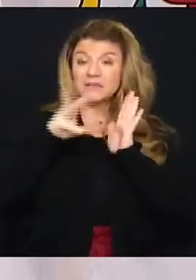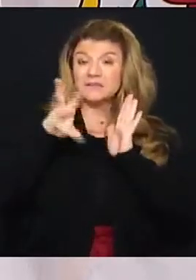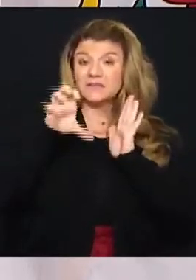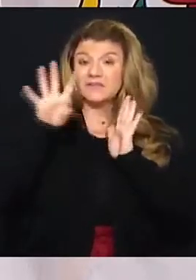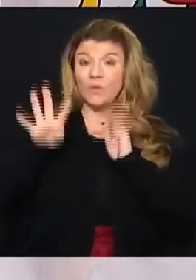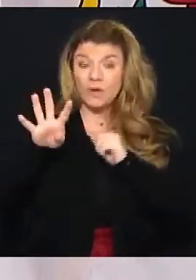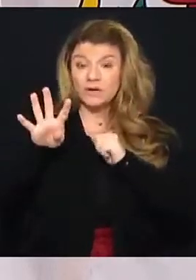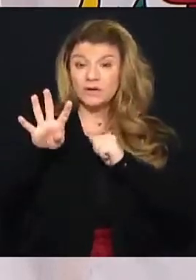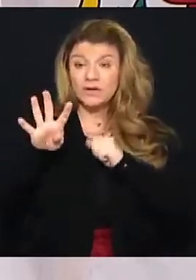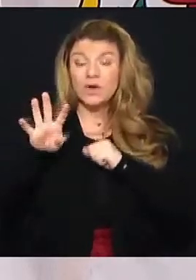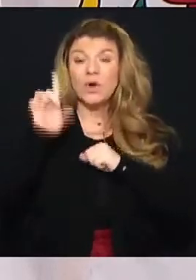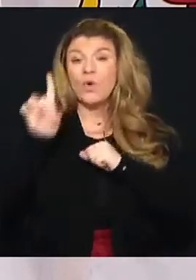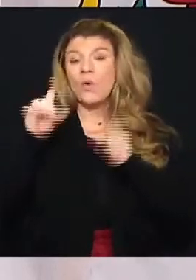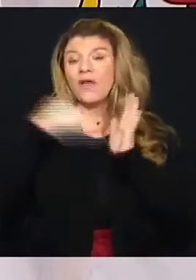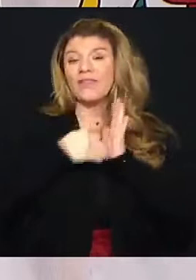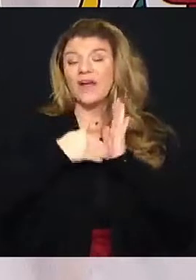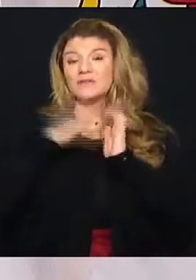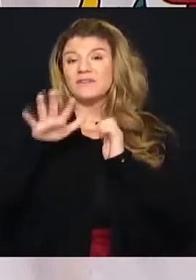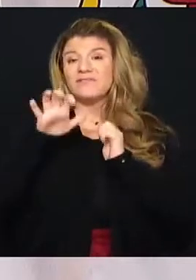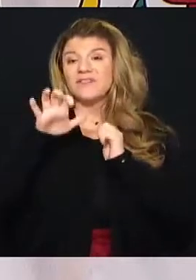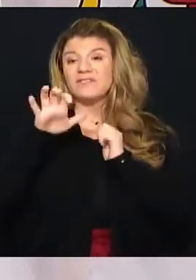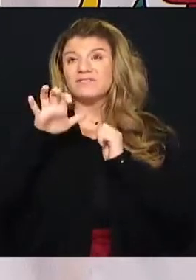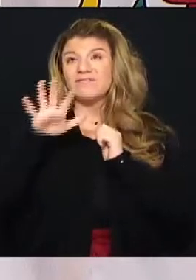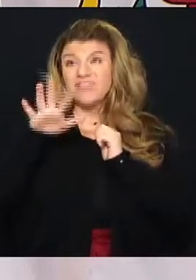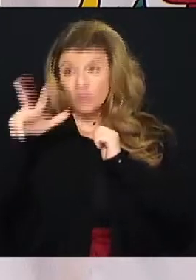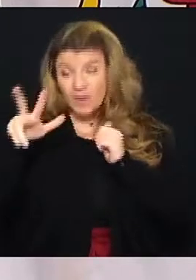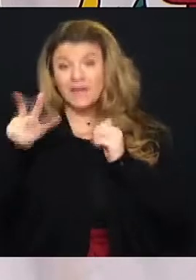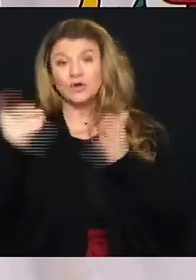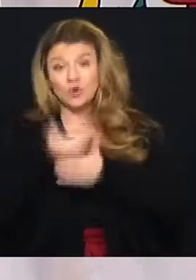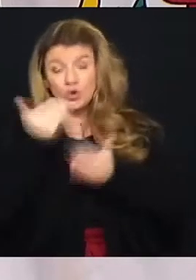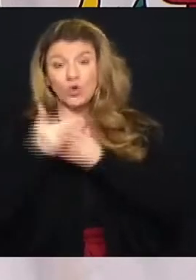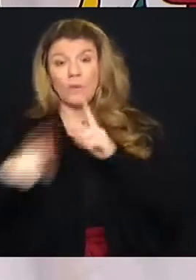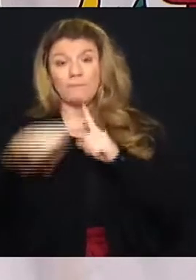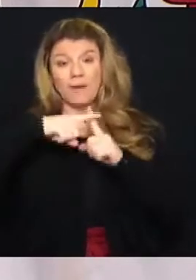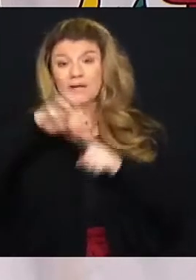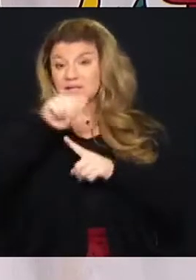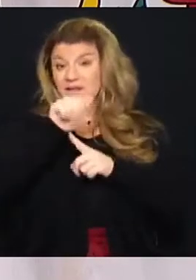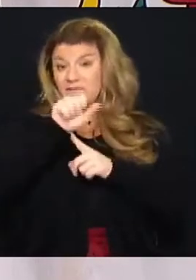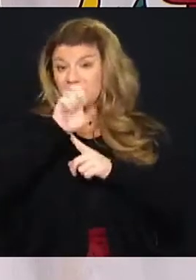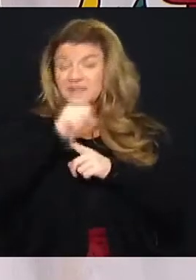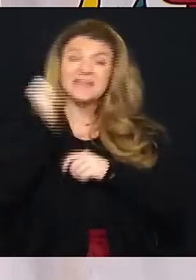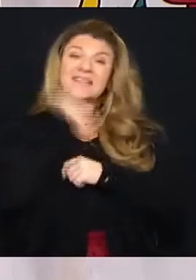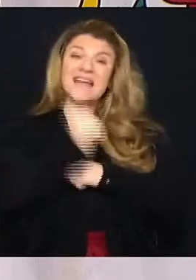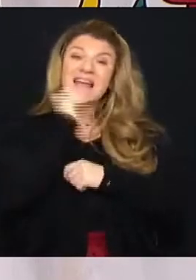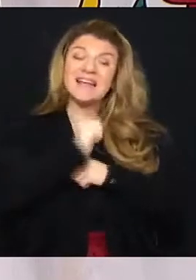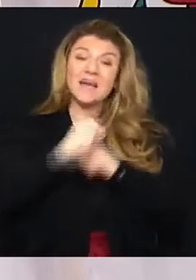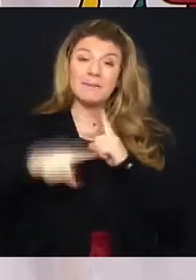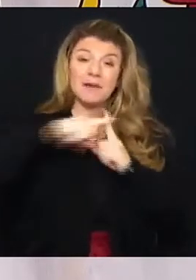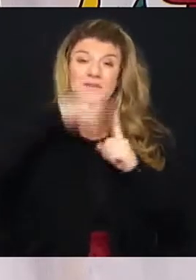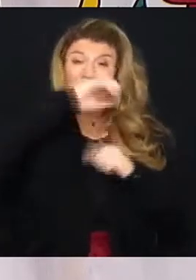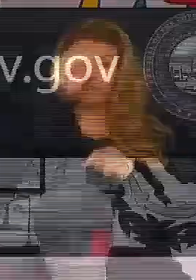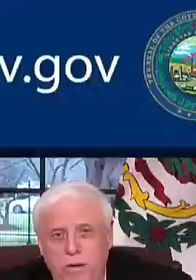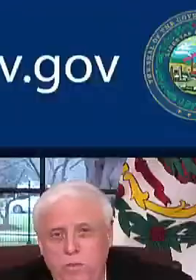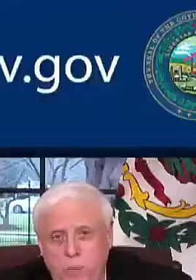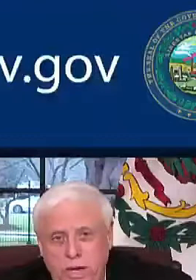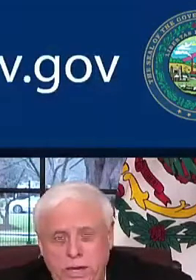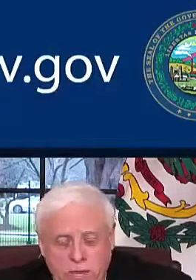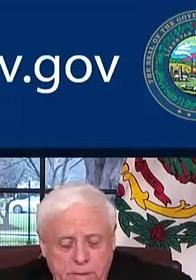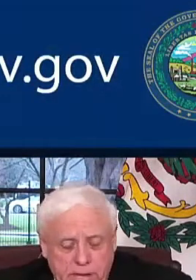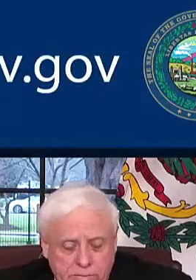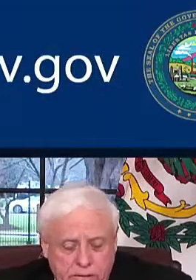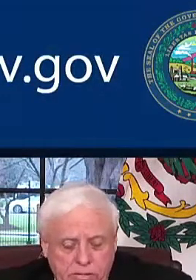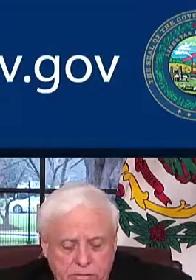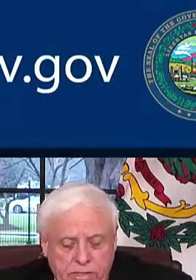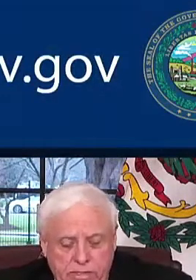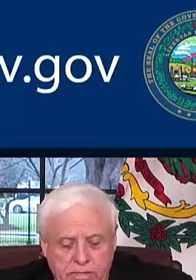8,604. We had 1,053 new cases. Our daily positivity rate jumped way, way, way up.